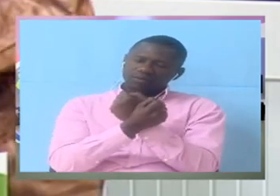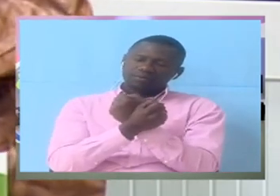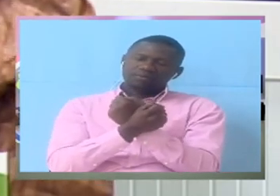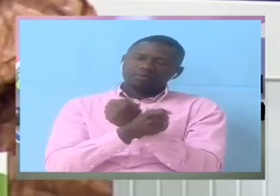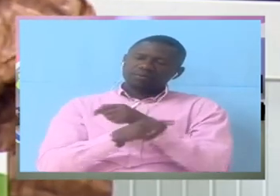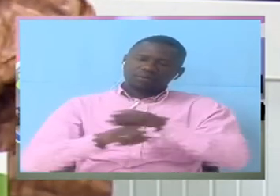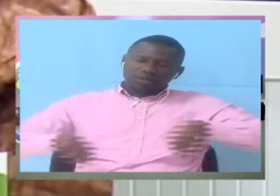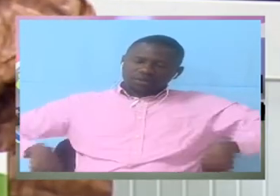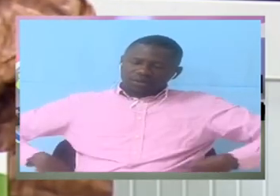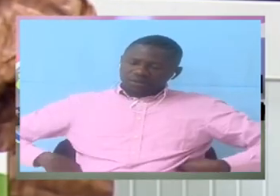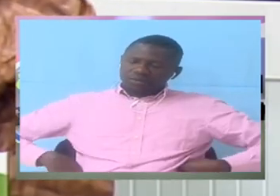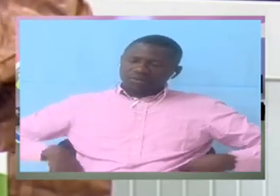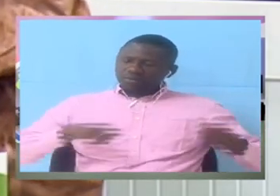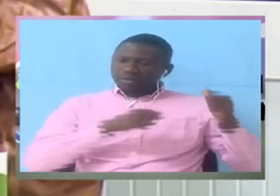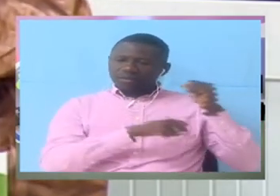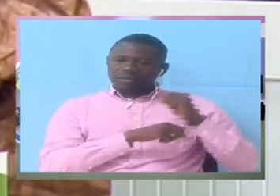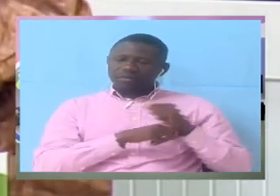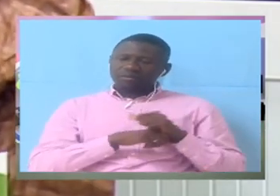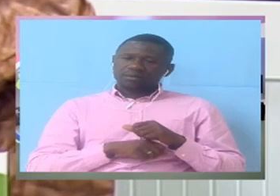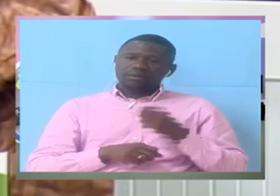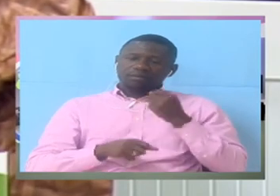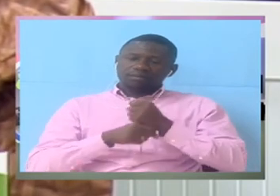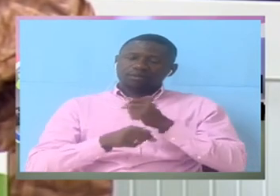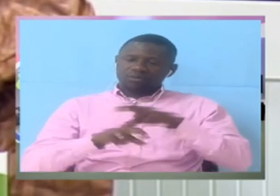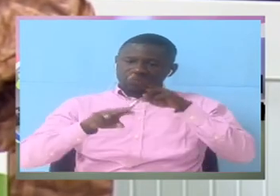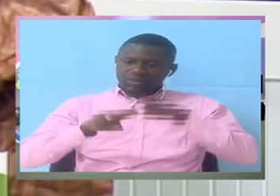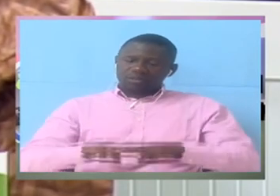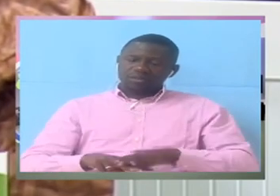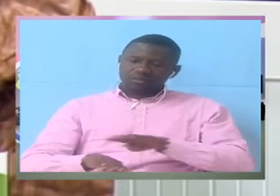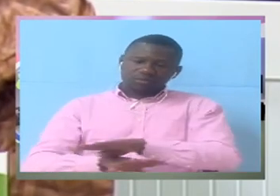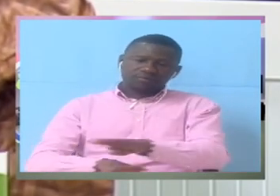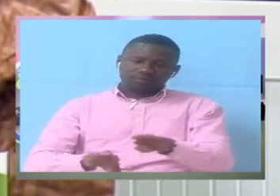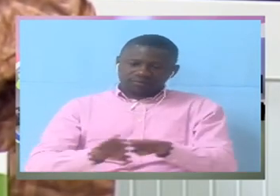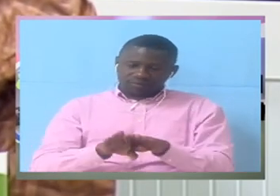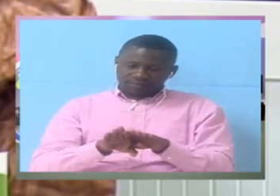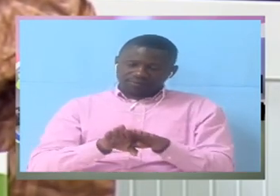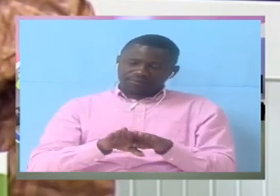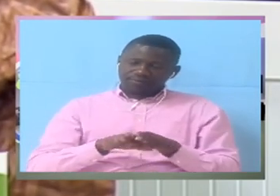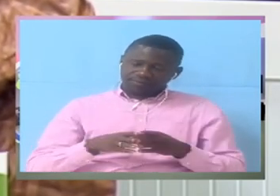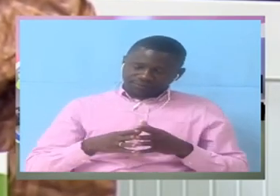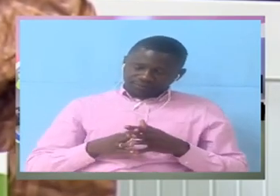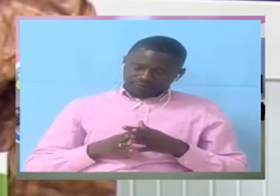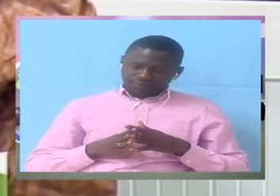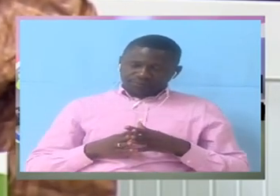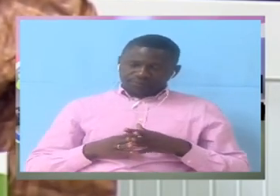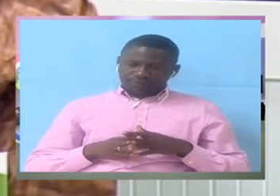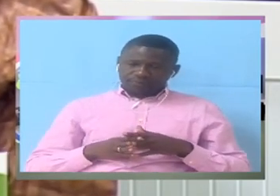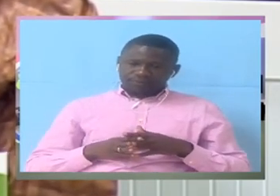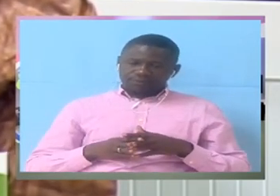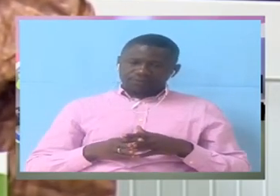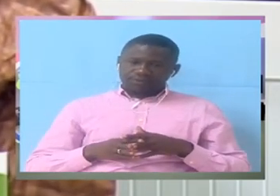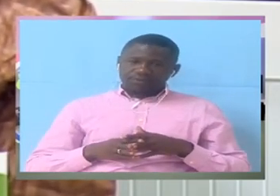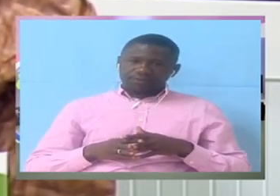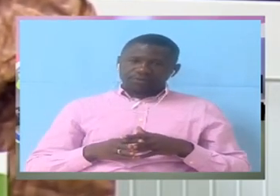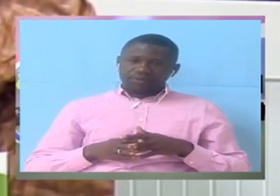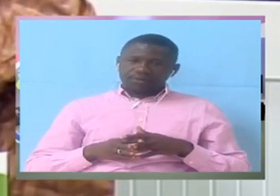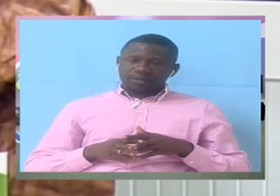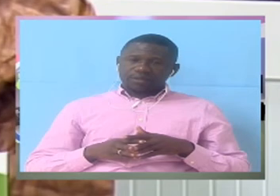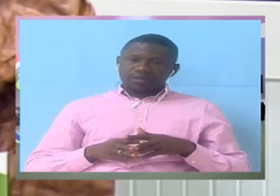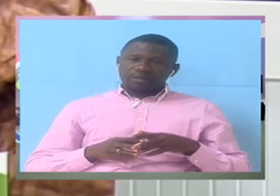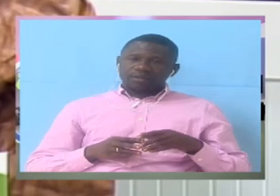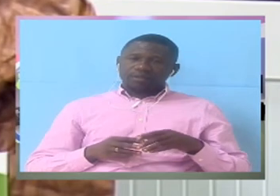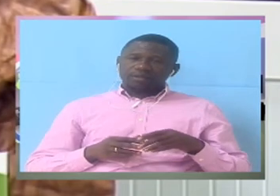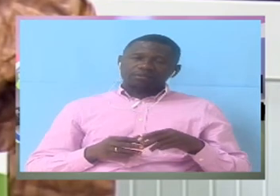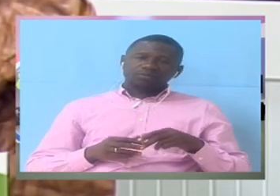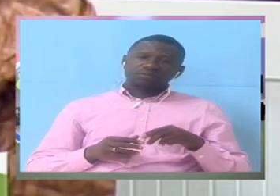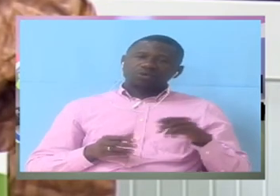handcuffed behind our backs. Yes, indeed, and Duma. They will sit you on the floor. Air condition of the Malakan. The air